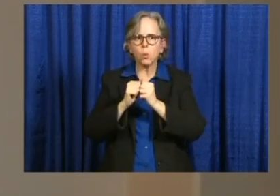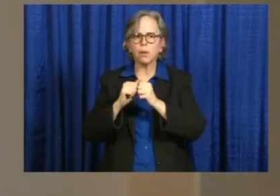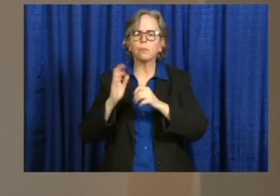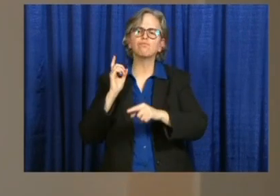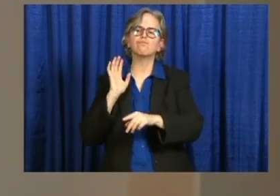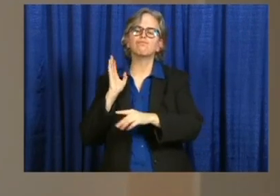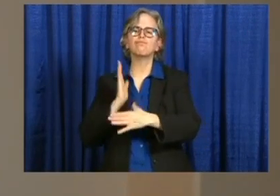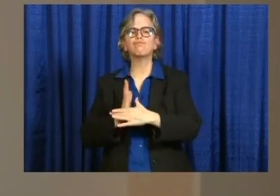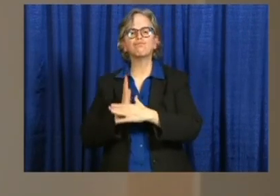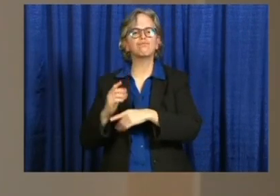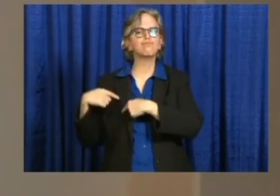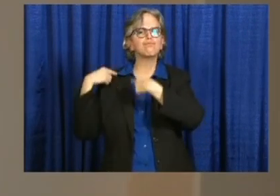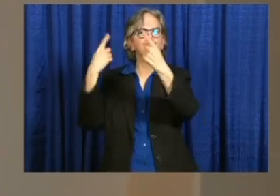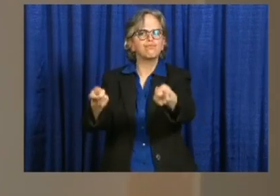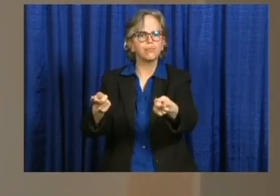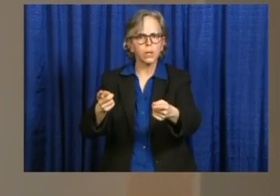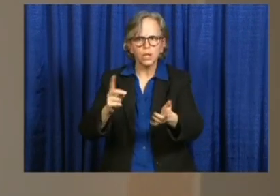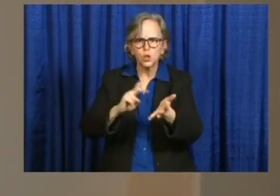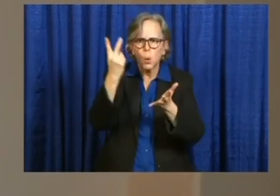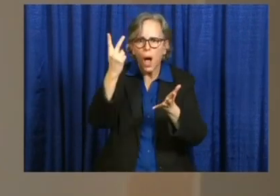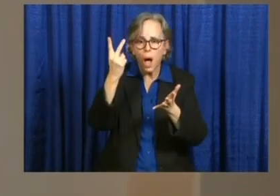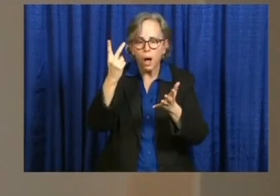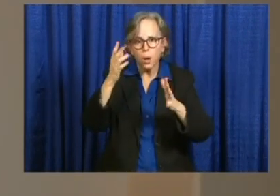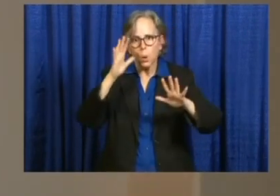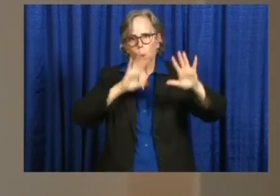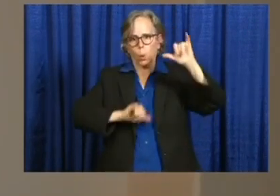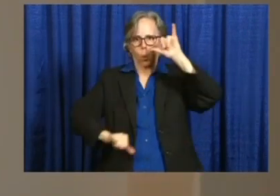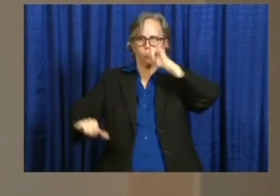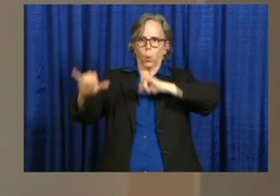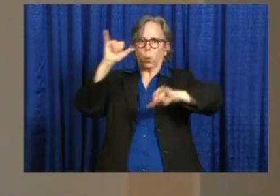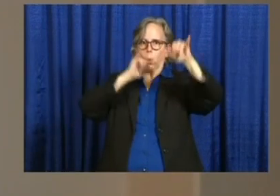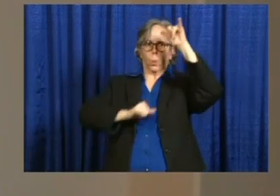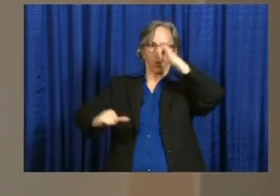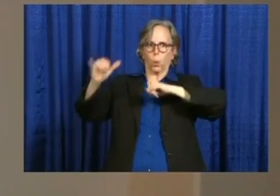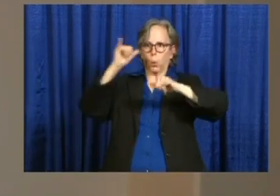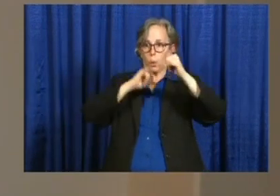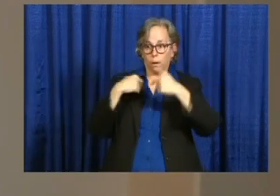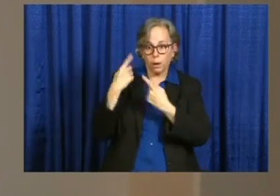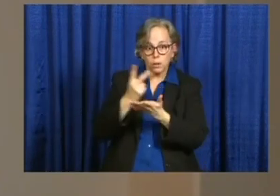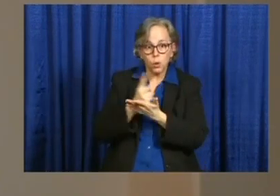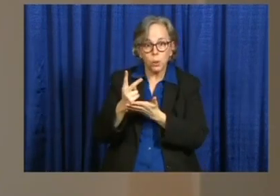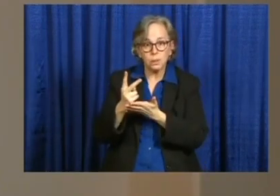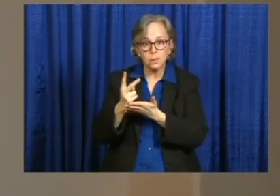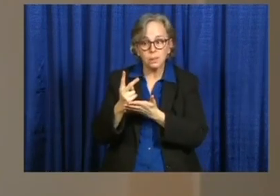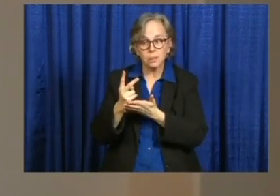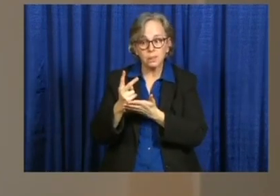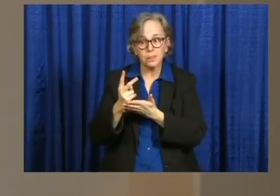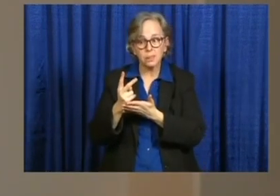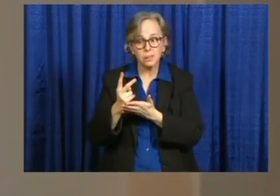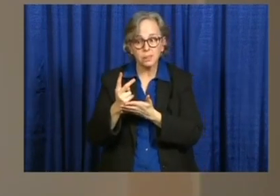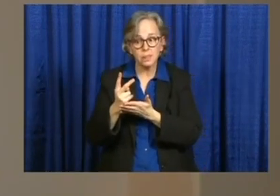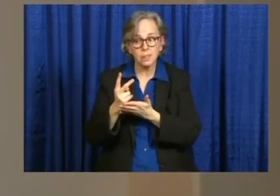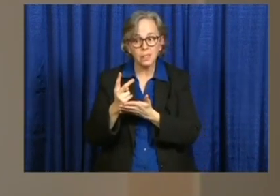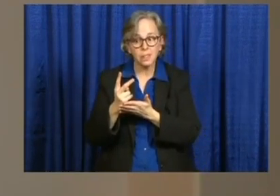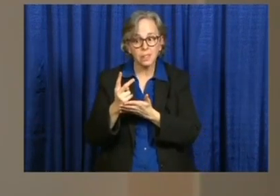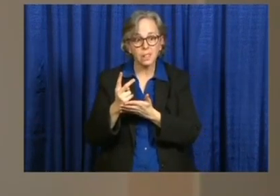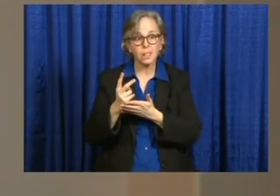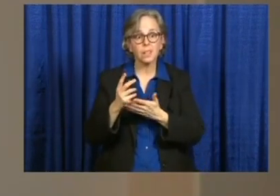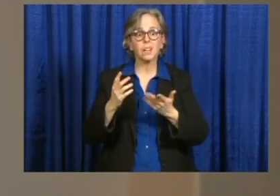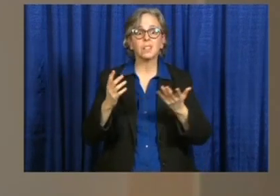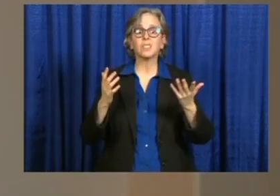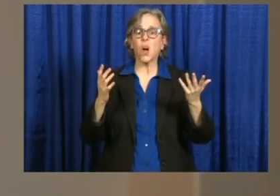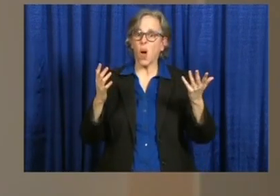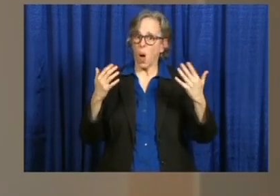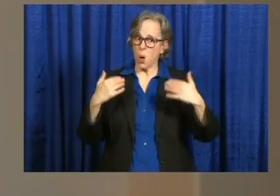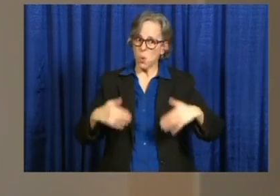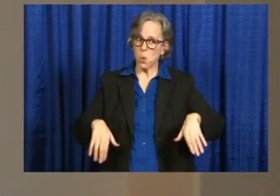entire unemployment compensation system over the past 2 years. That just gives you a little insight into what has happened